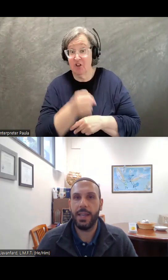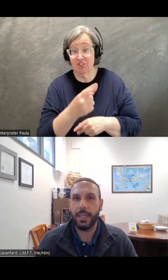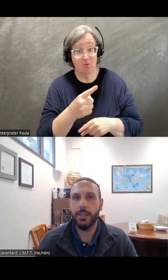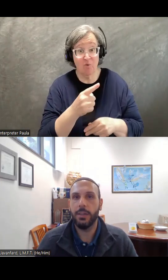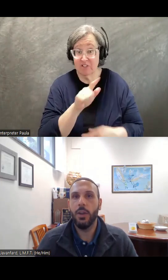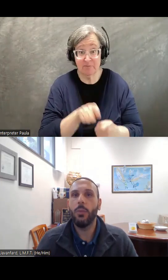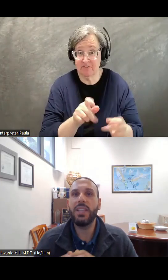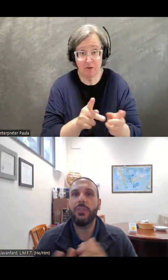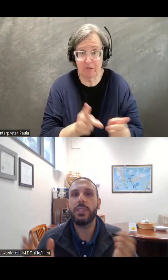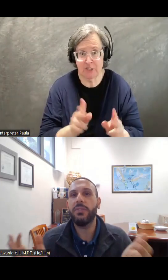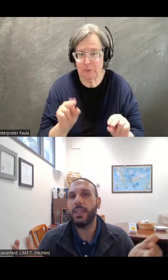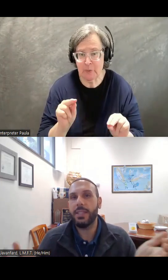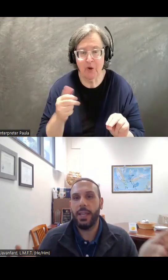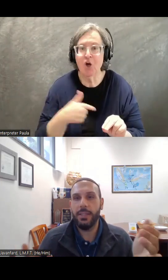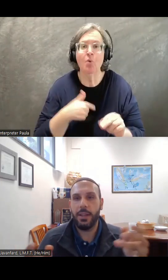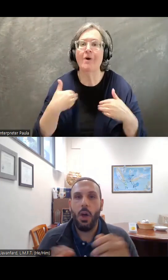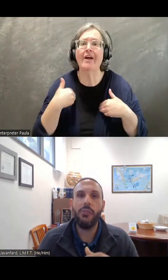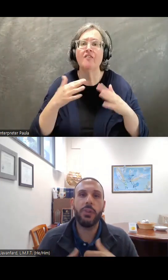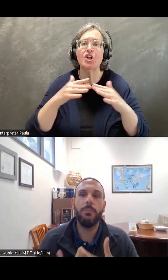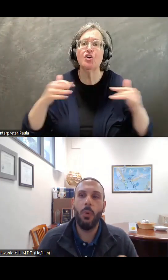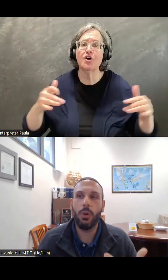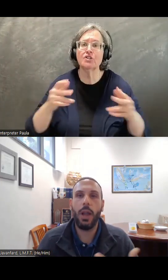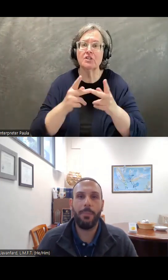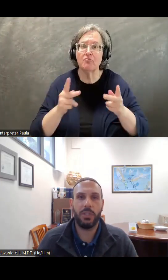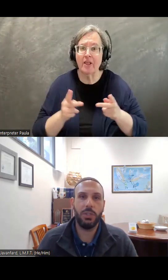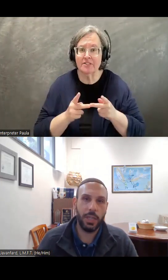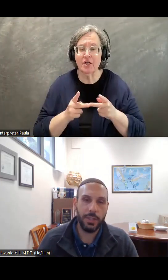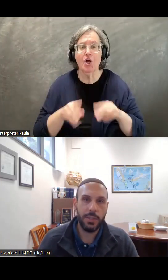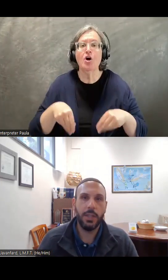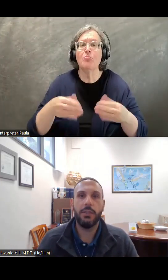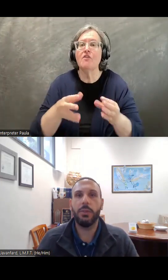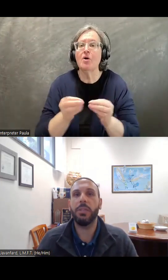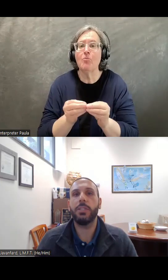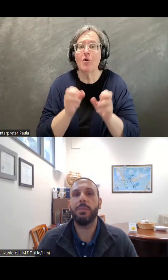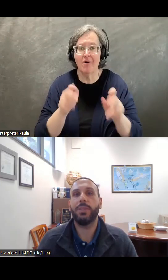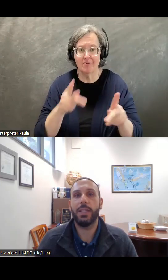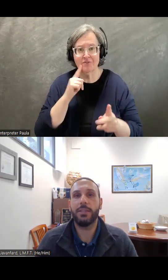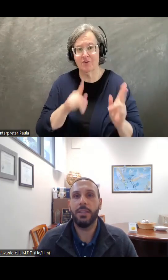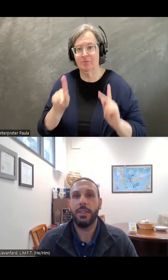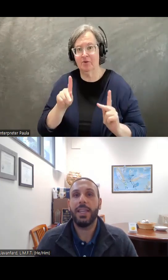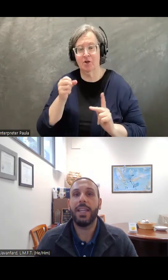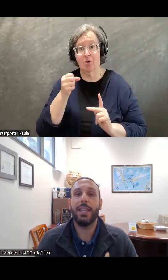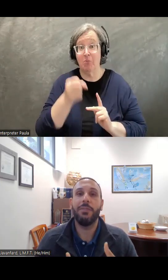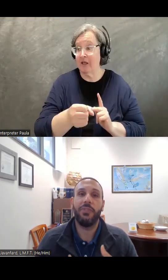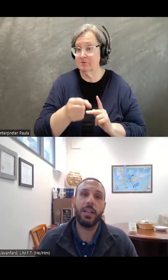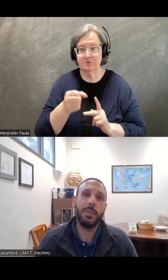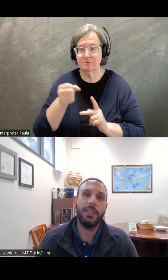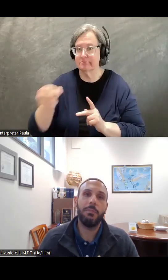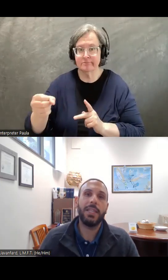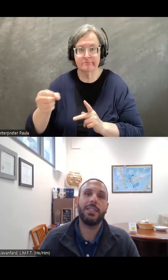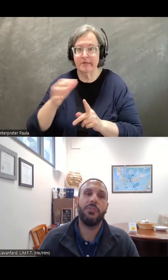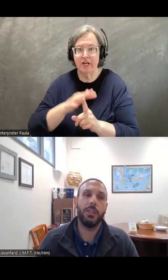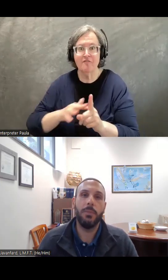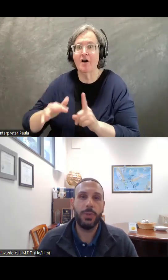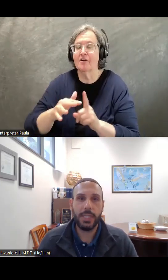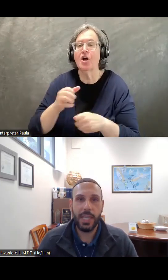specific setting, we diversify the settings and offer more opportunities for people to be placed in an environment that